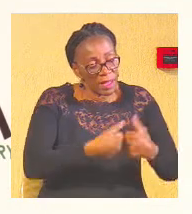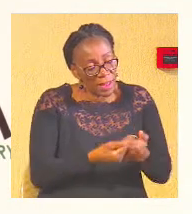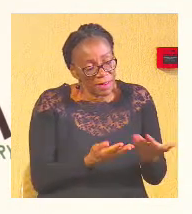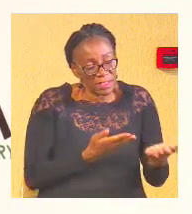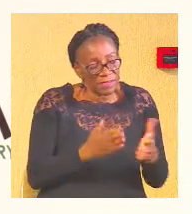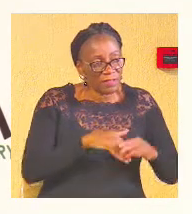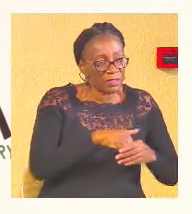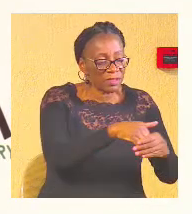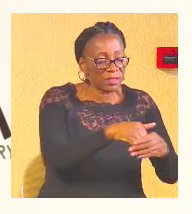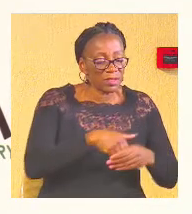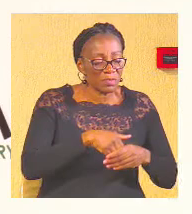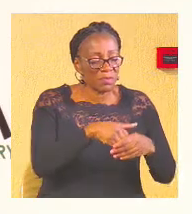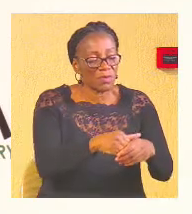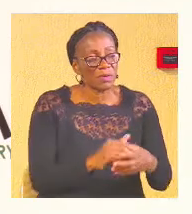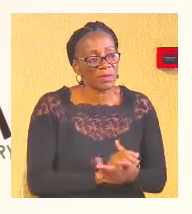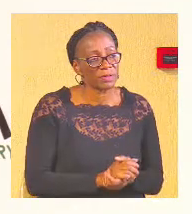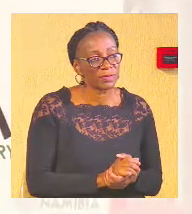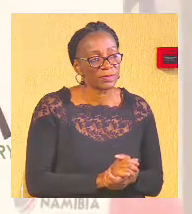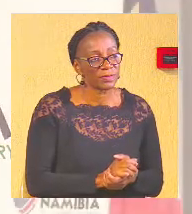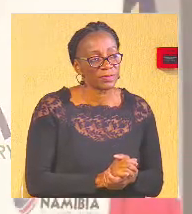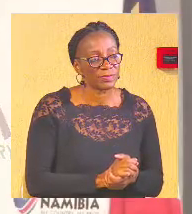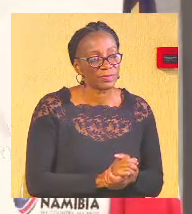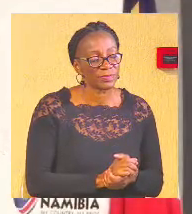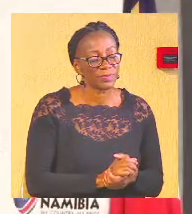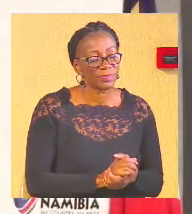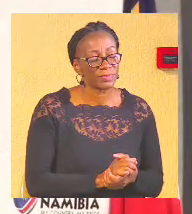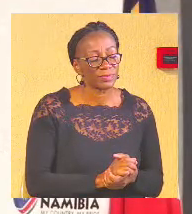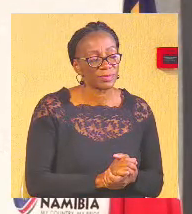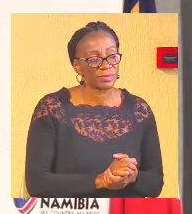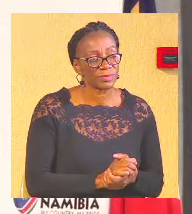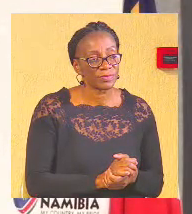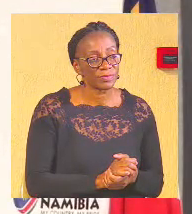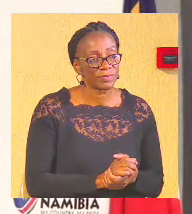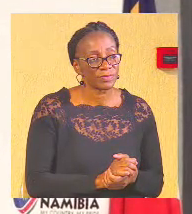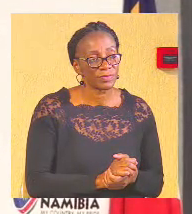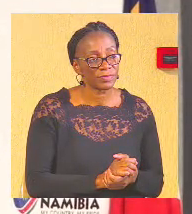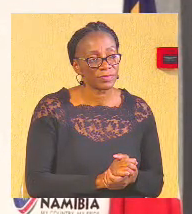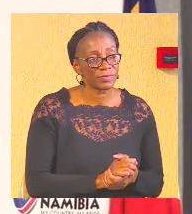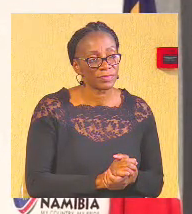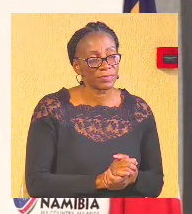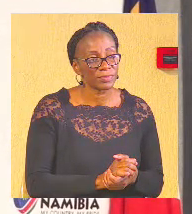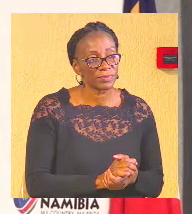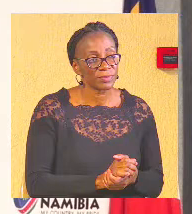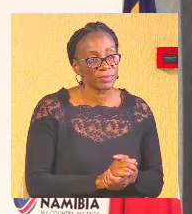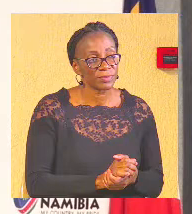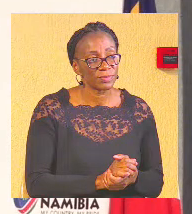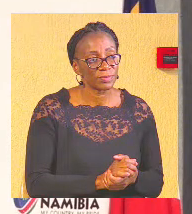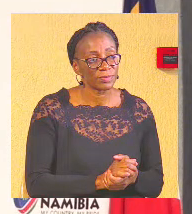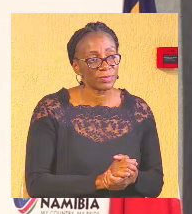something that is worth considering, yes. Oh, interesting. In absence of a caller, the other question what I wanted